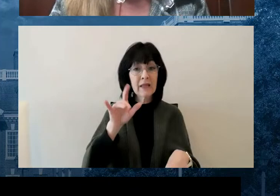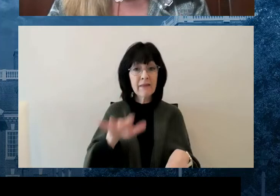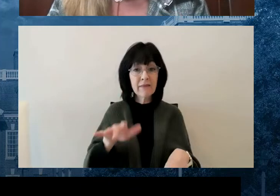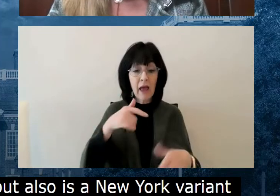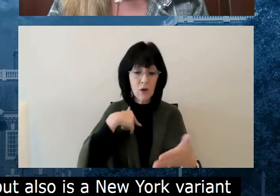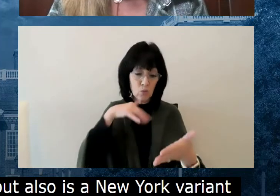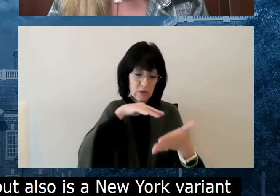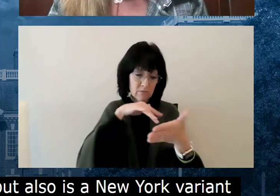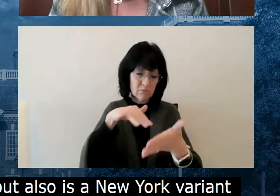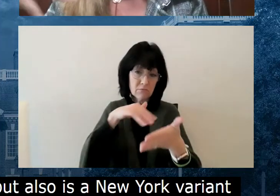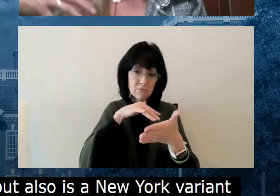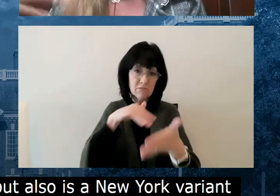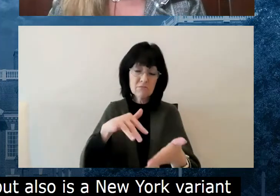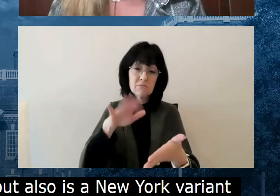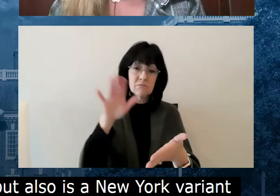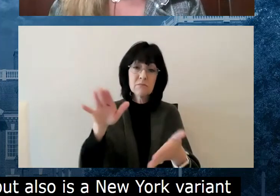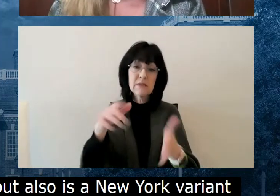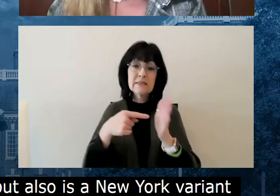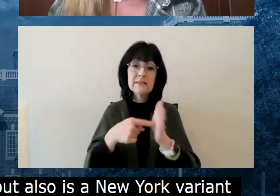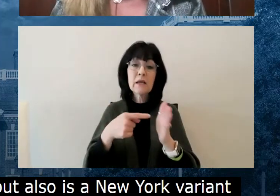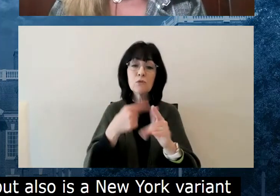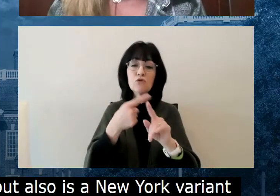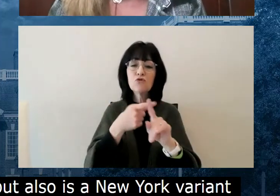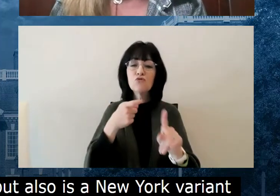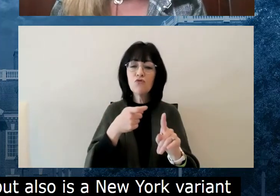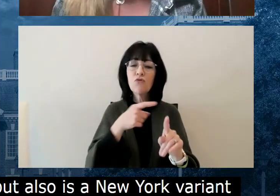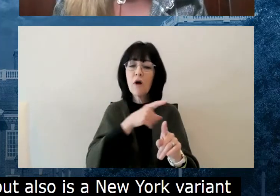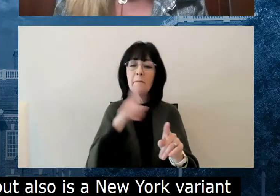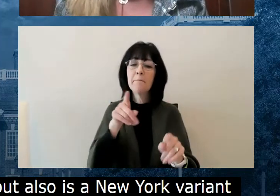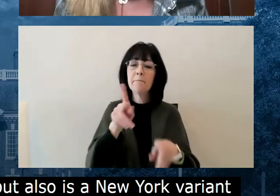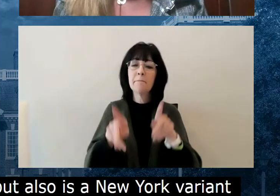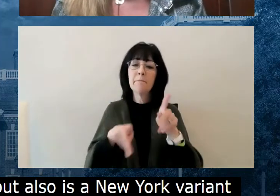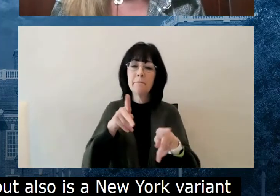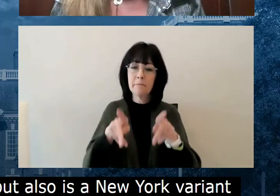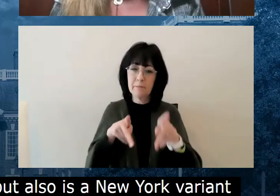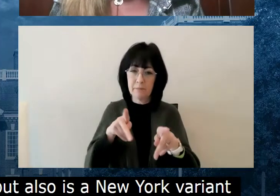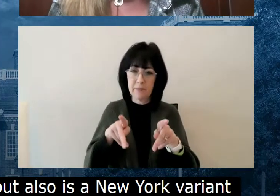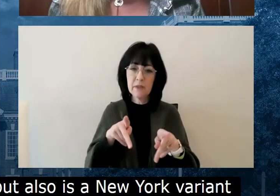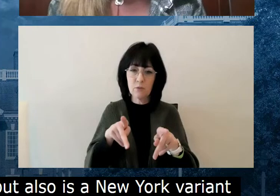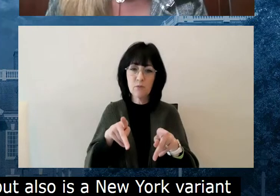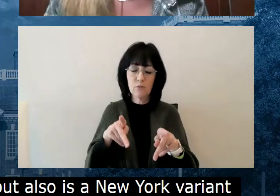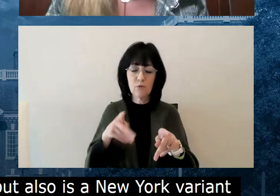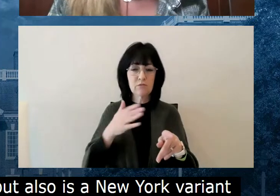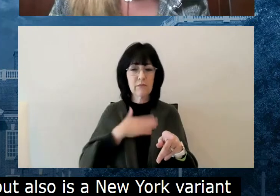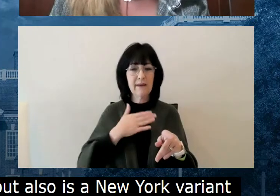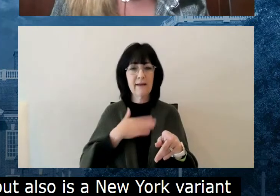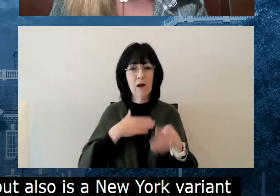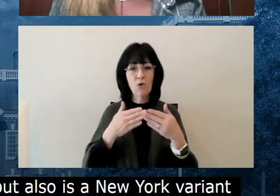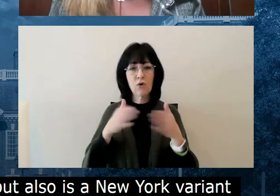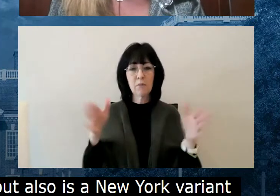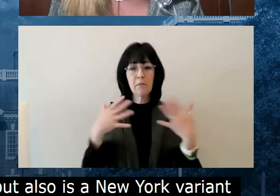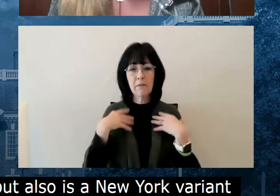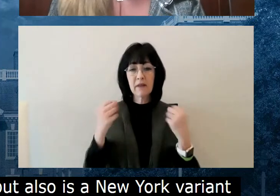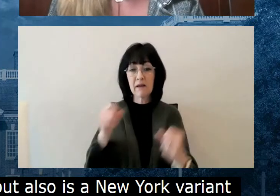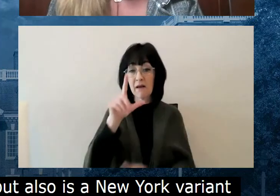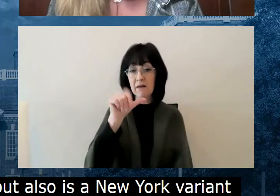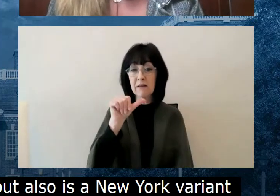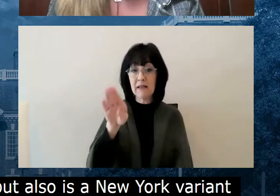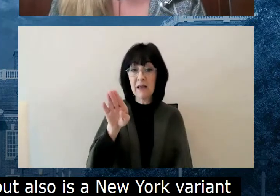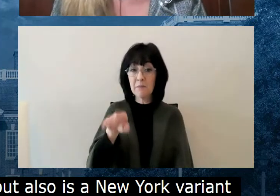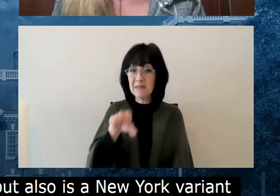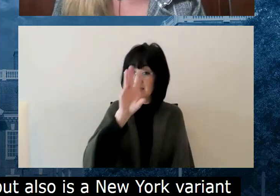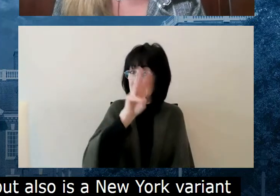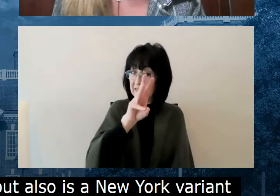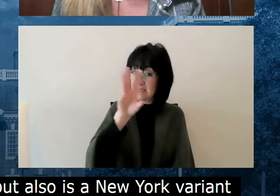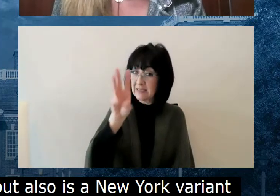at, so of the samples that we are sequencing in our public health lab, about 66%